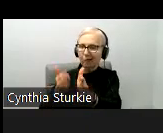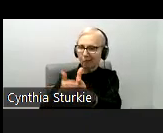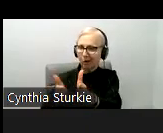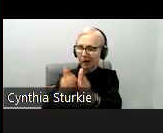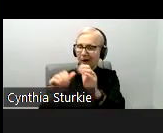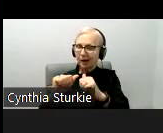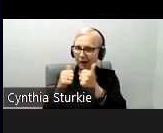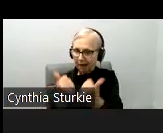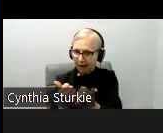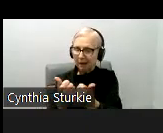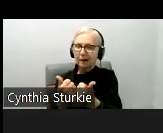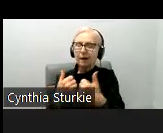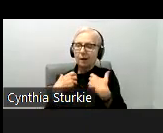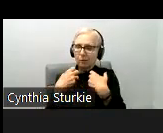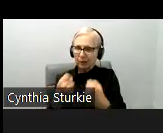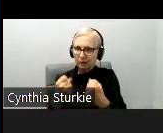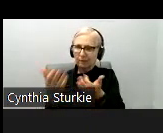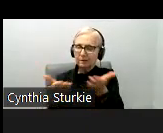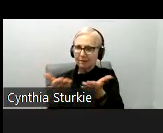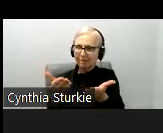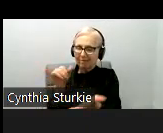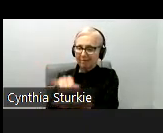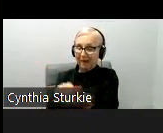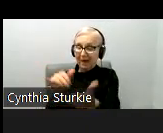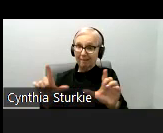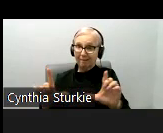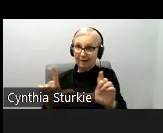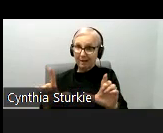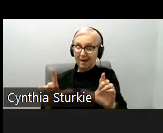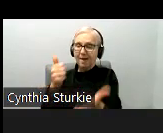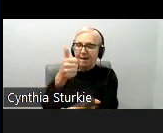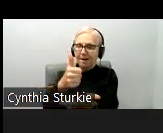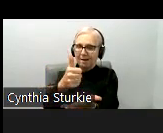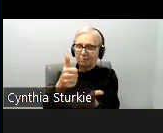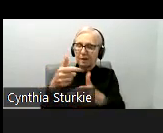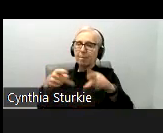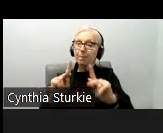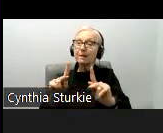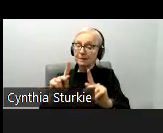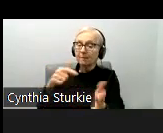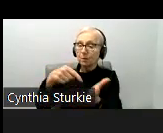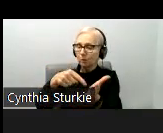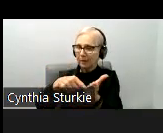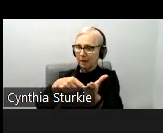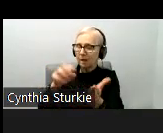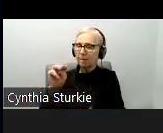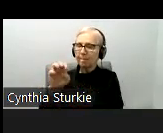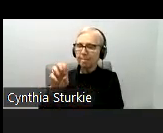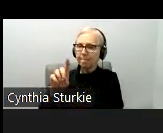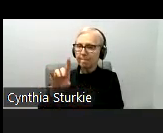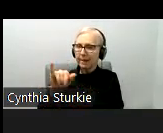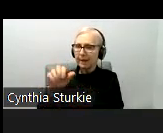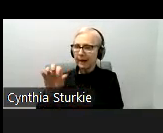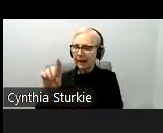support services. And that license allows them to bill Medicaid for those services. This chapter is specifically